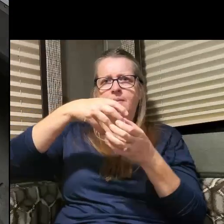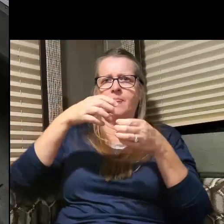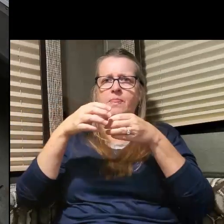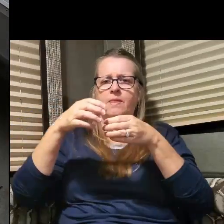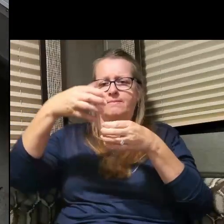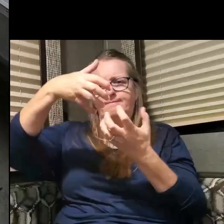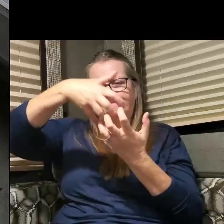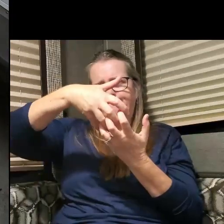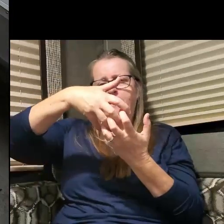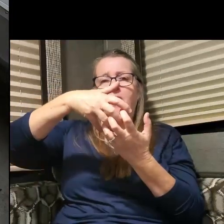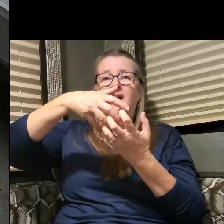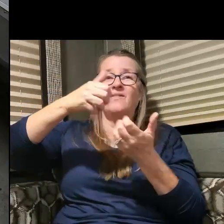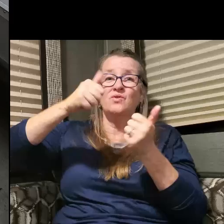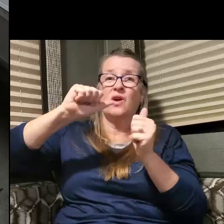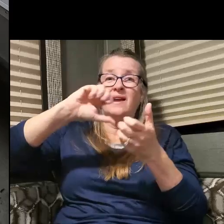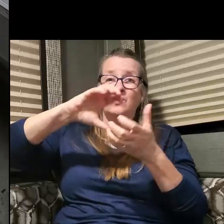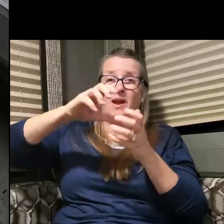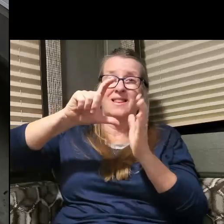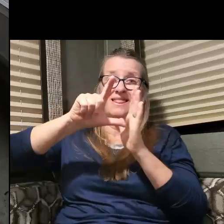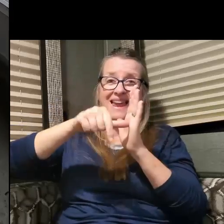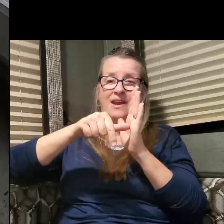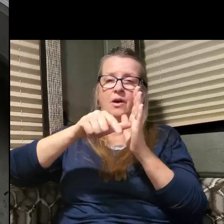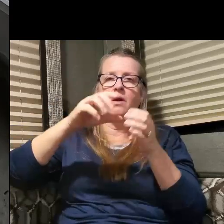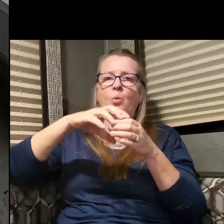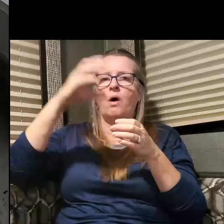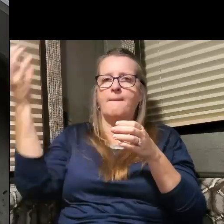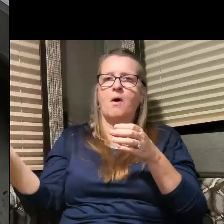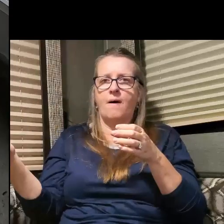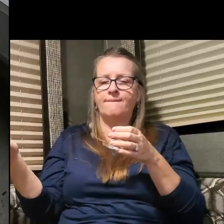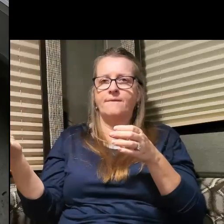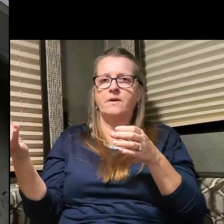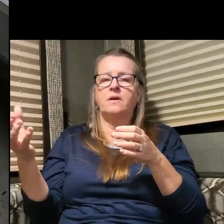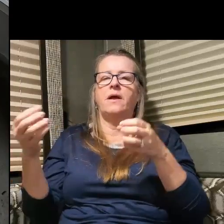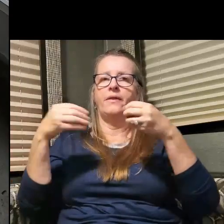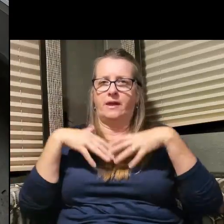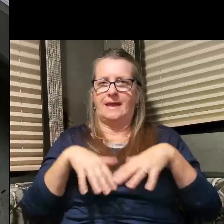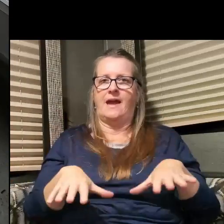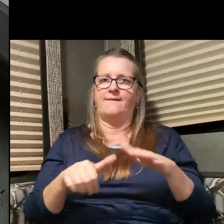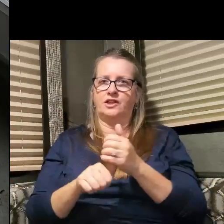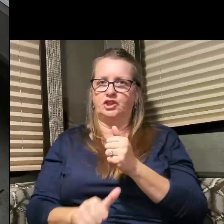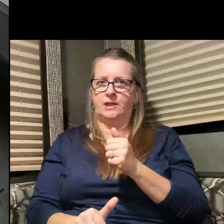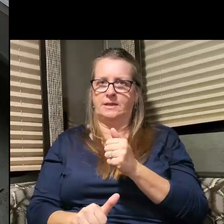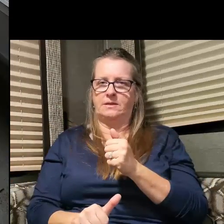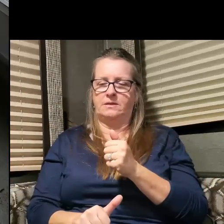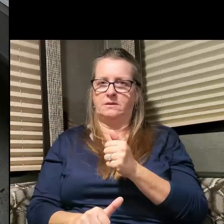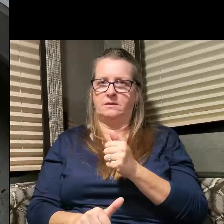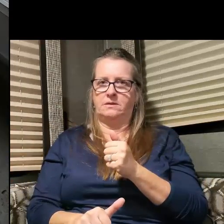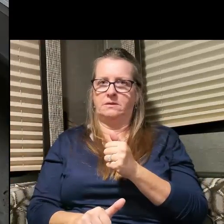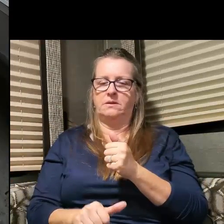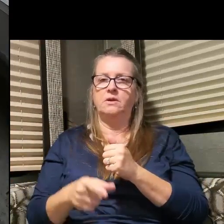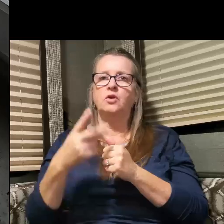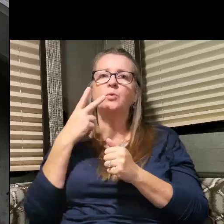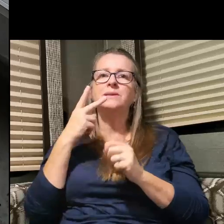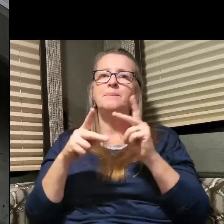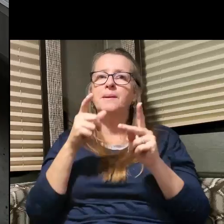it be perpendicular to the hole? Because if you try and move it after, it pops right off and you